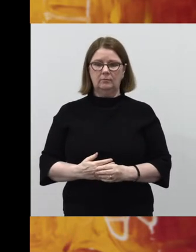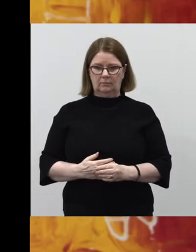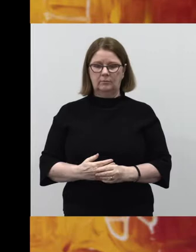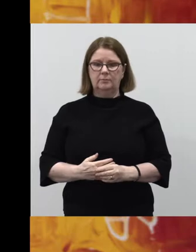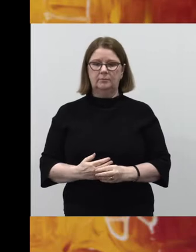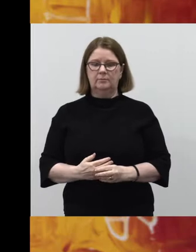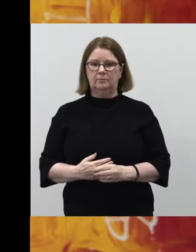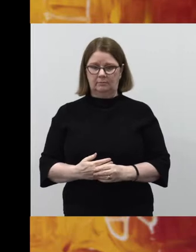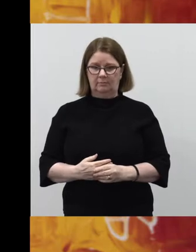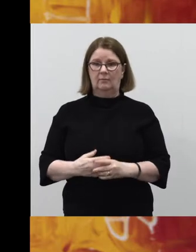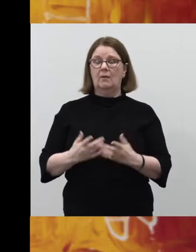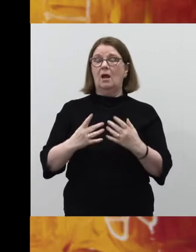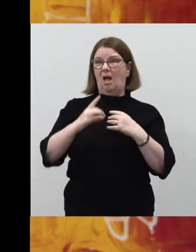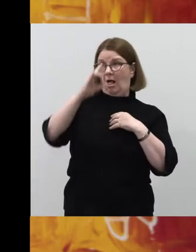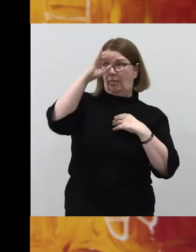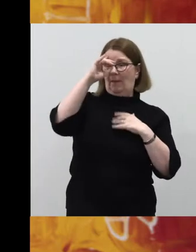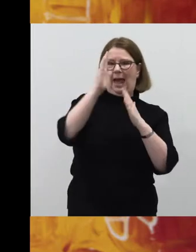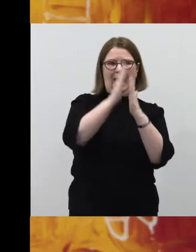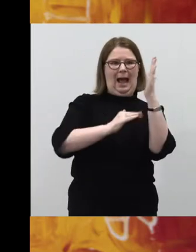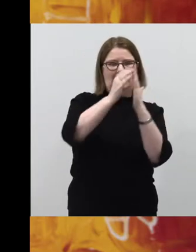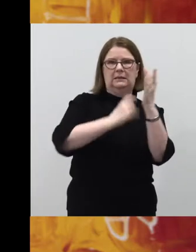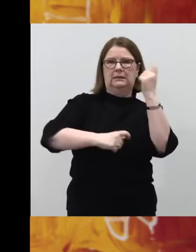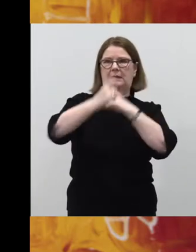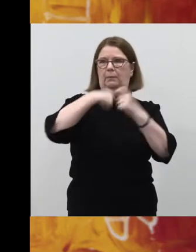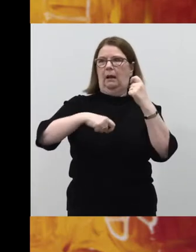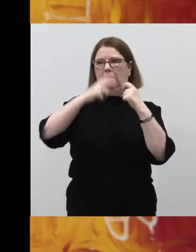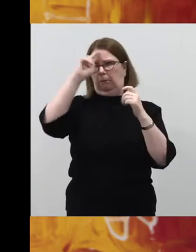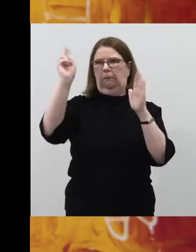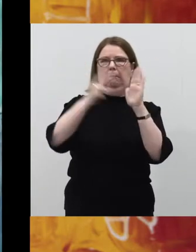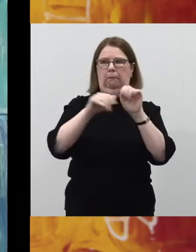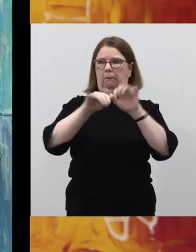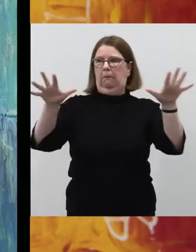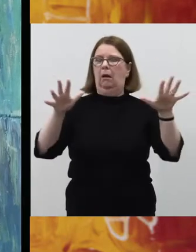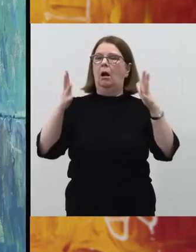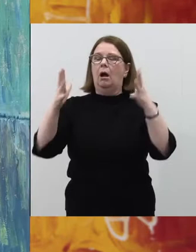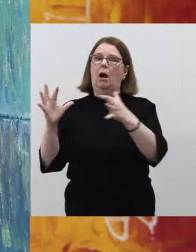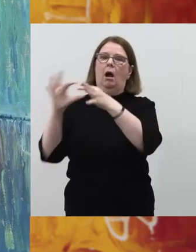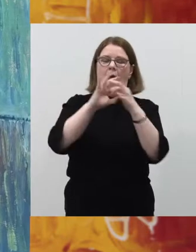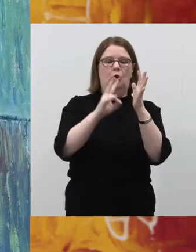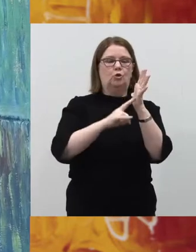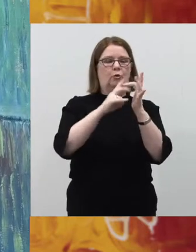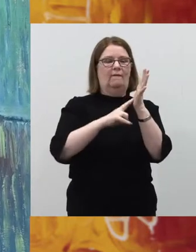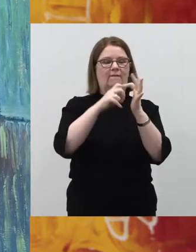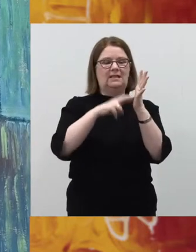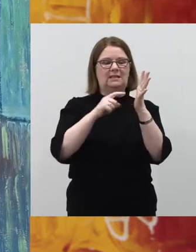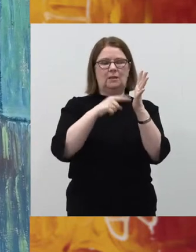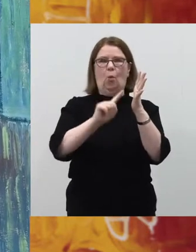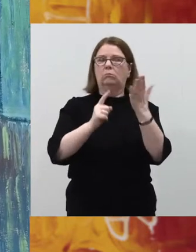Paul Gauguin and then sending the excised lobe to Gabrielle Bellatier, a maid in a local